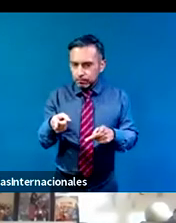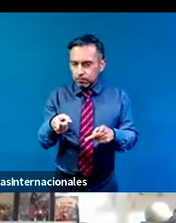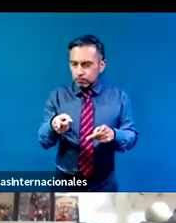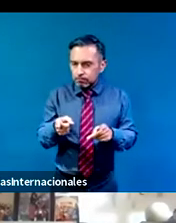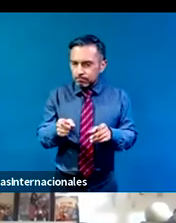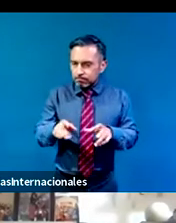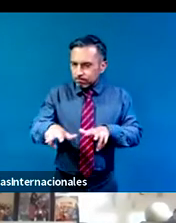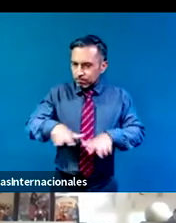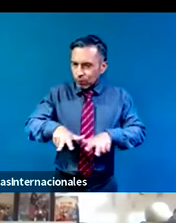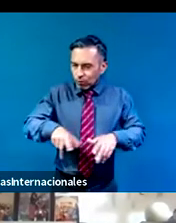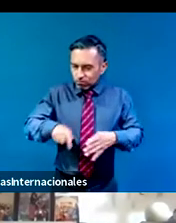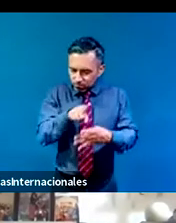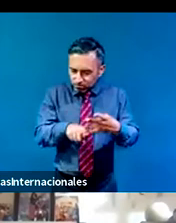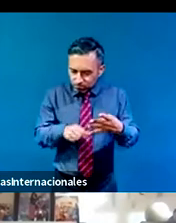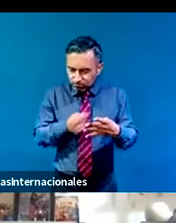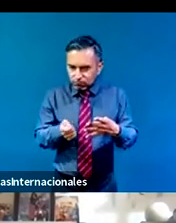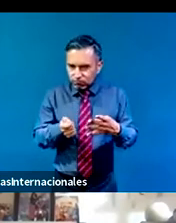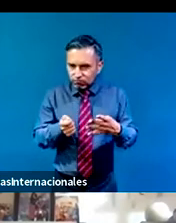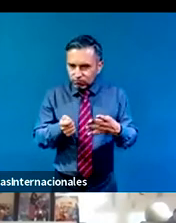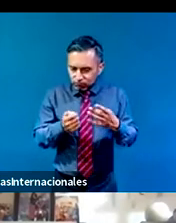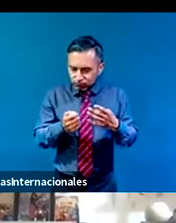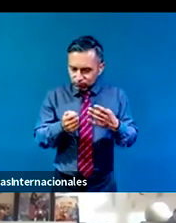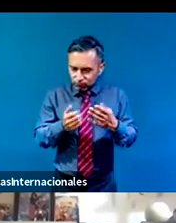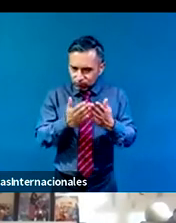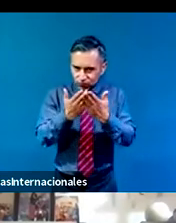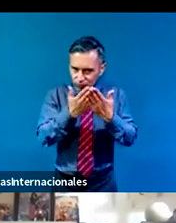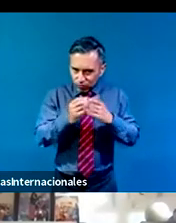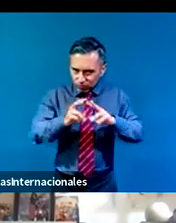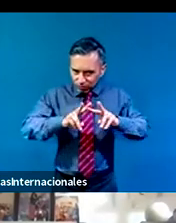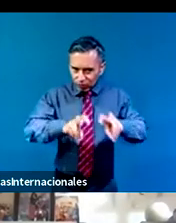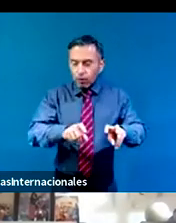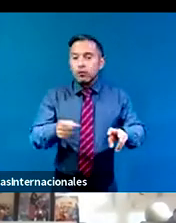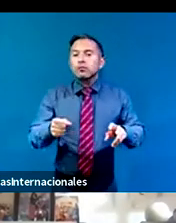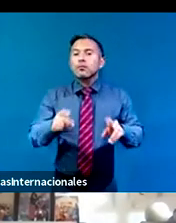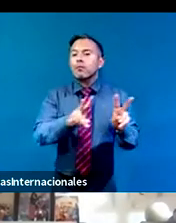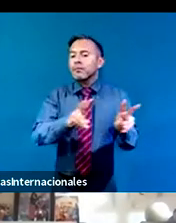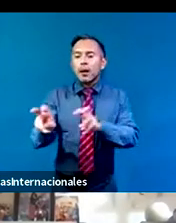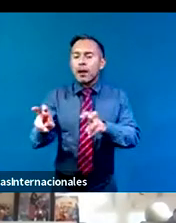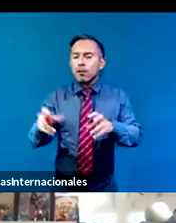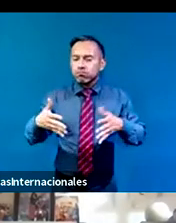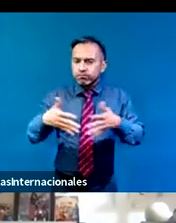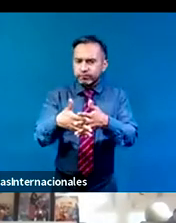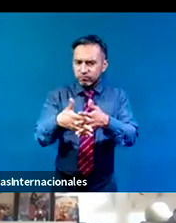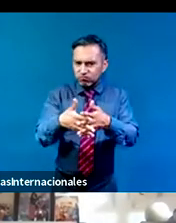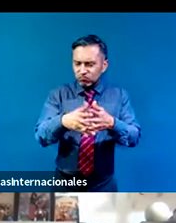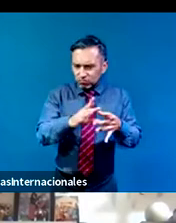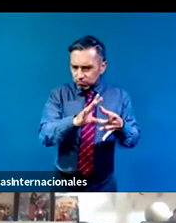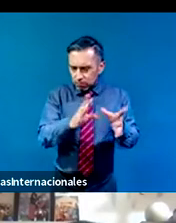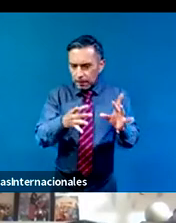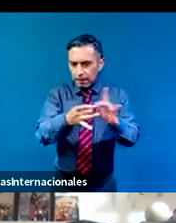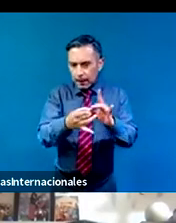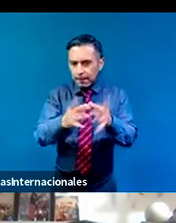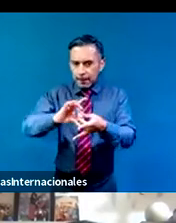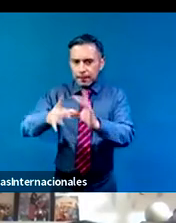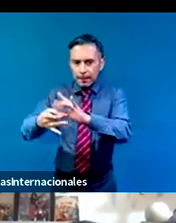and really trying to understand what is the intersection as a concept to say, when we look